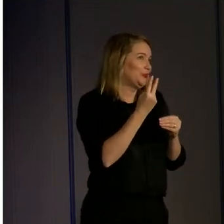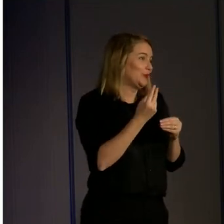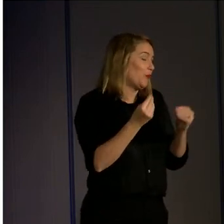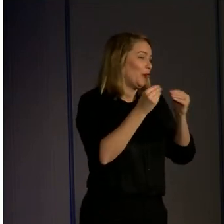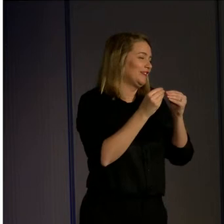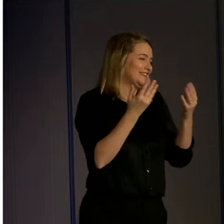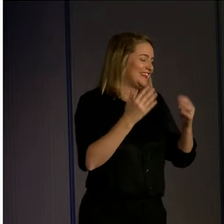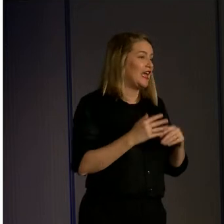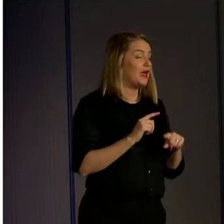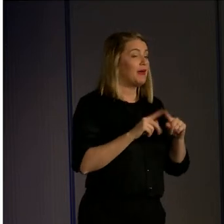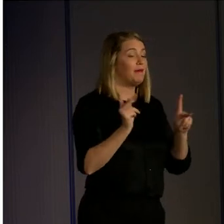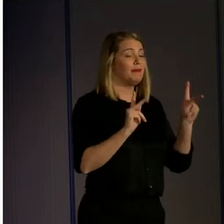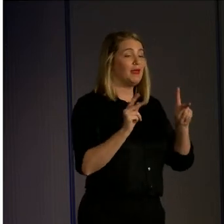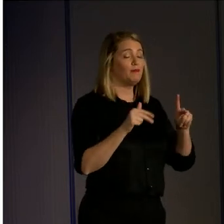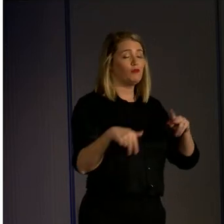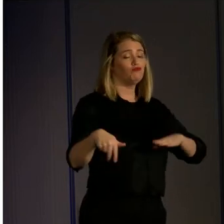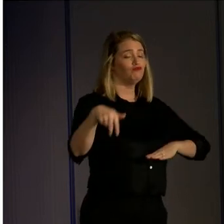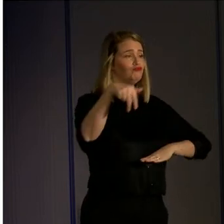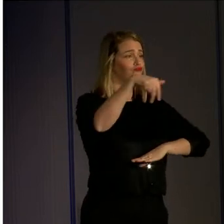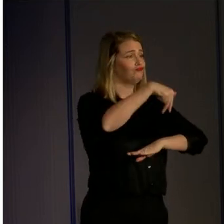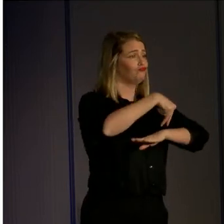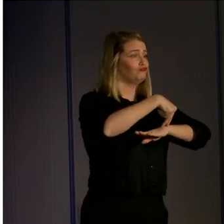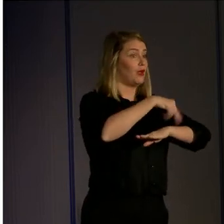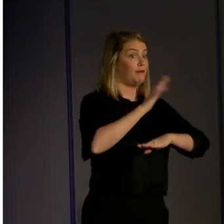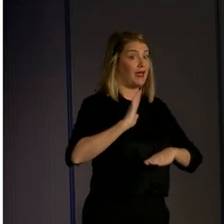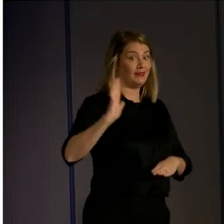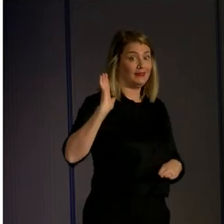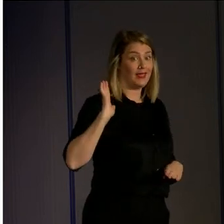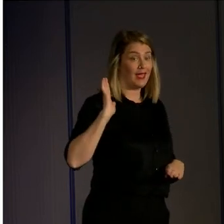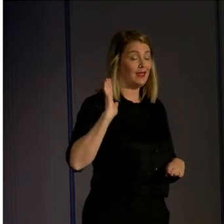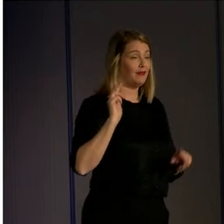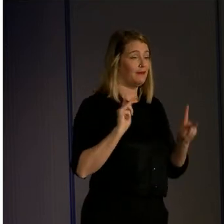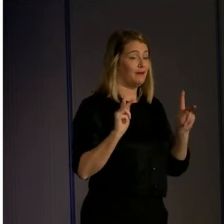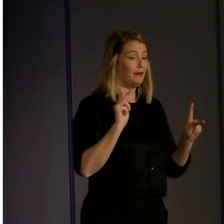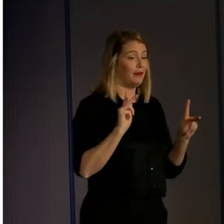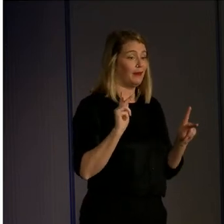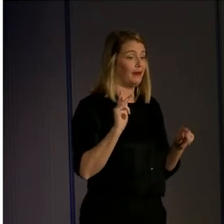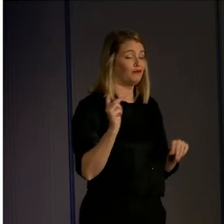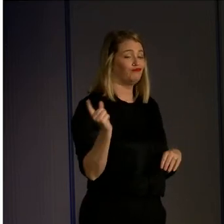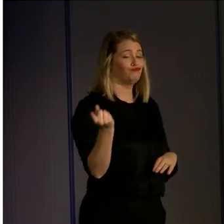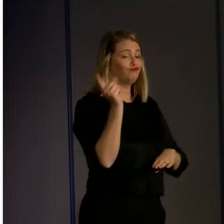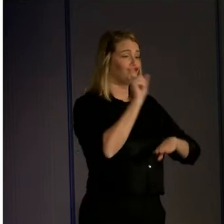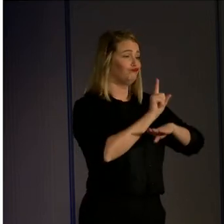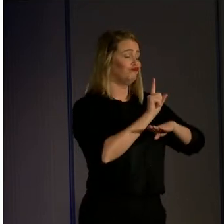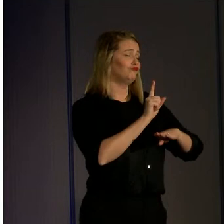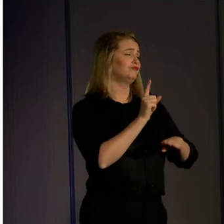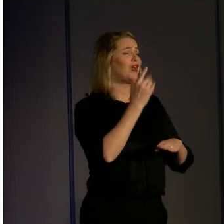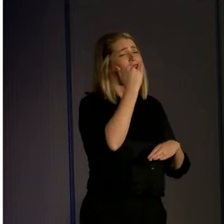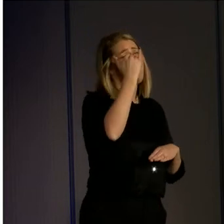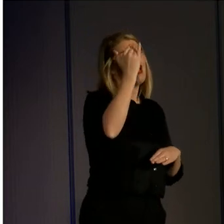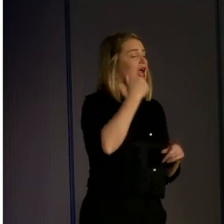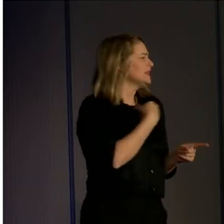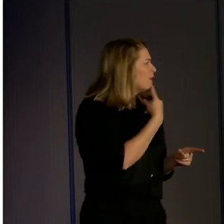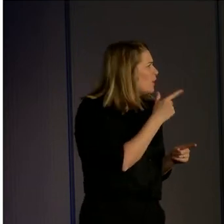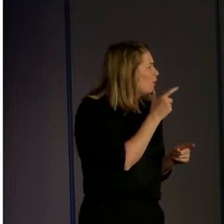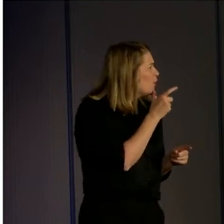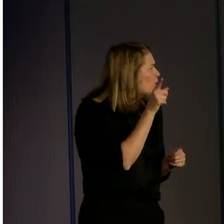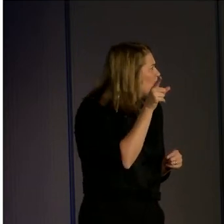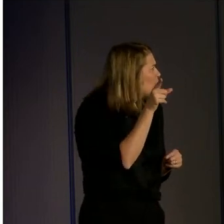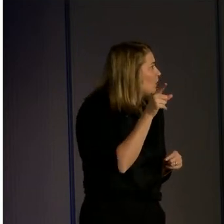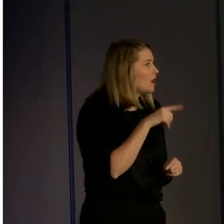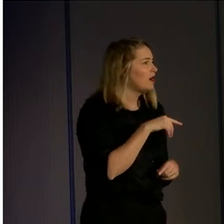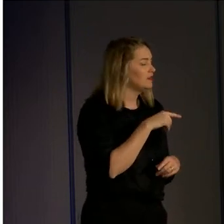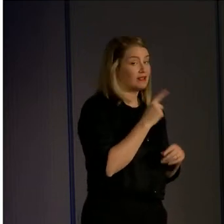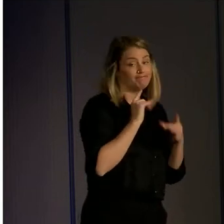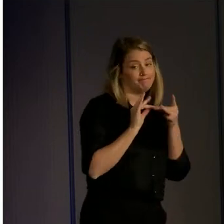people get up there, or they, back in the day, people would get up there and belt out tunes. I'd be like, who was that? And they'd tell me who it is. I'm